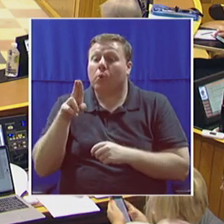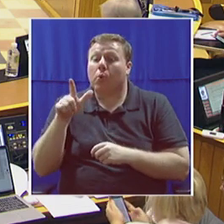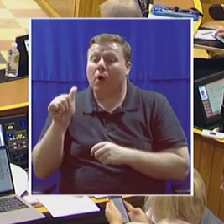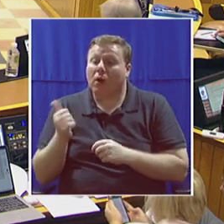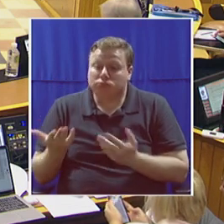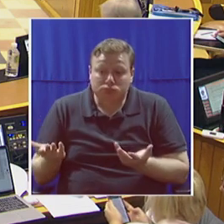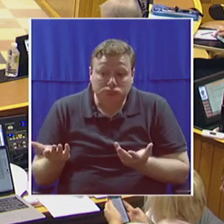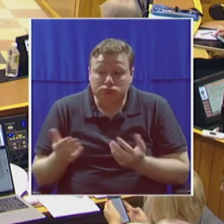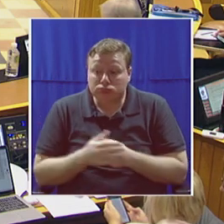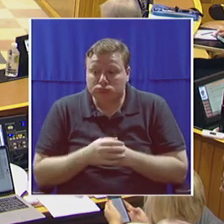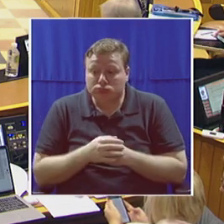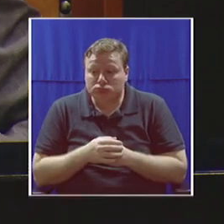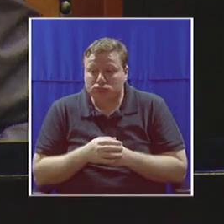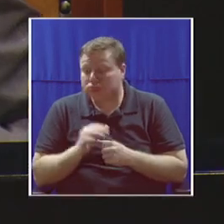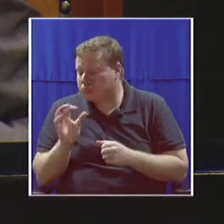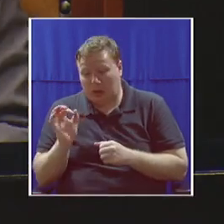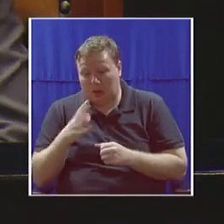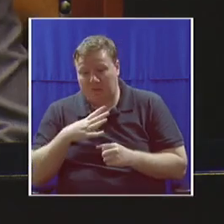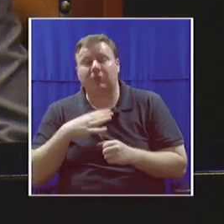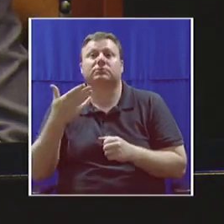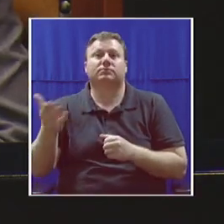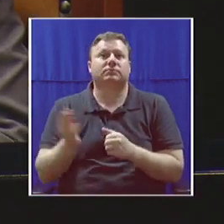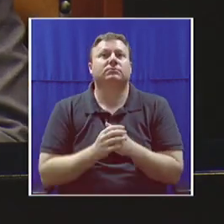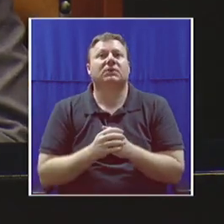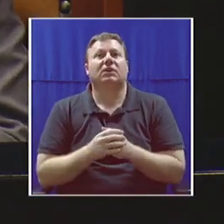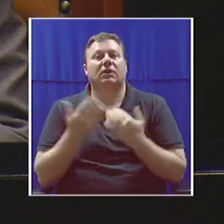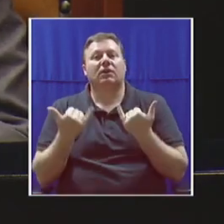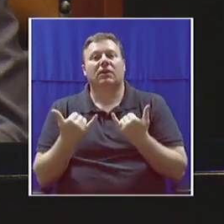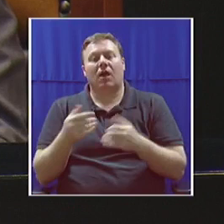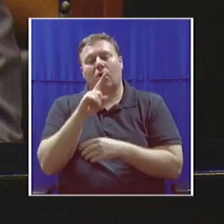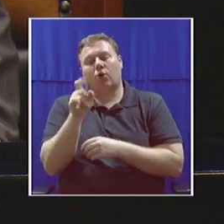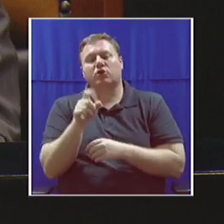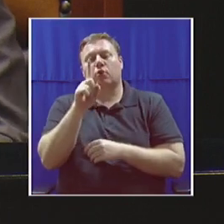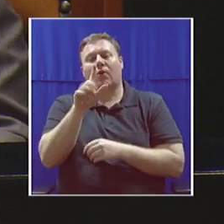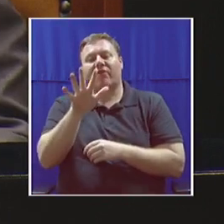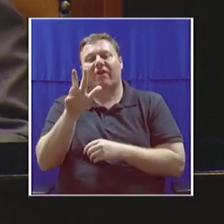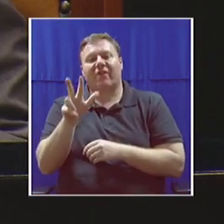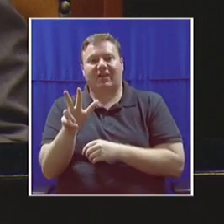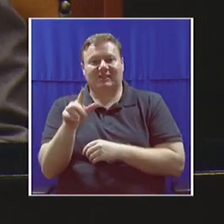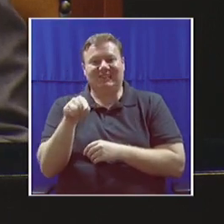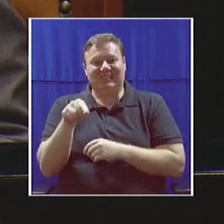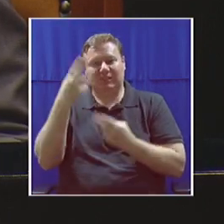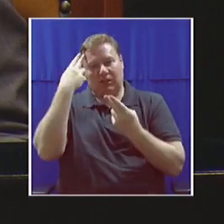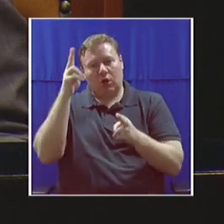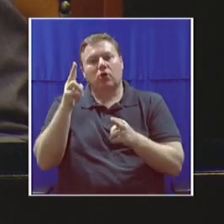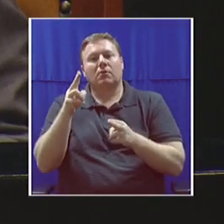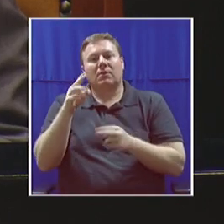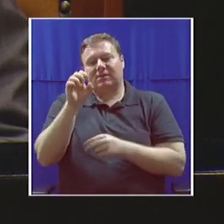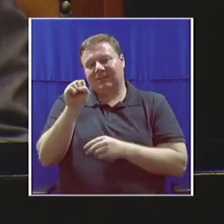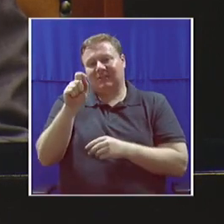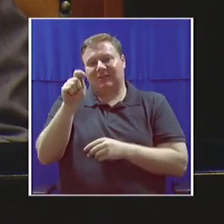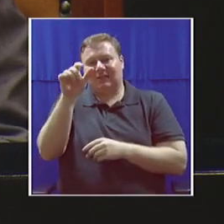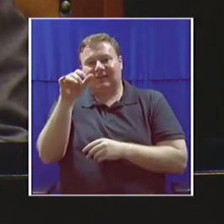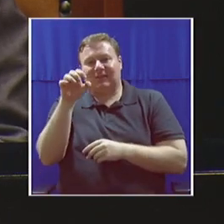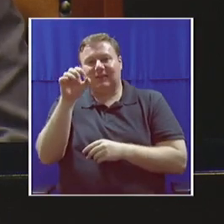no followup question honorable members let's proceed I now proceed to question 158 that has been asked by The Honorable stain